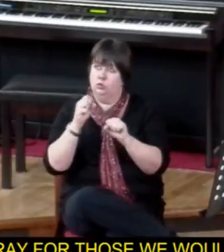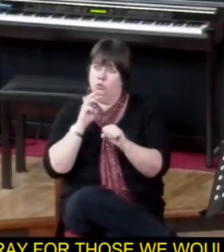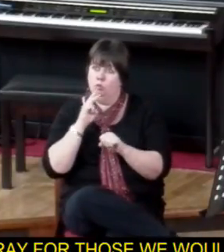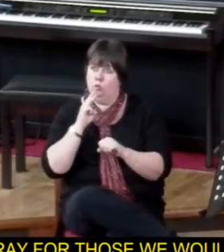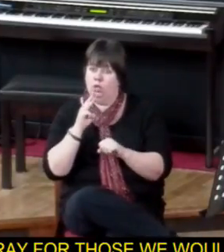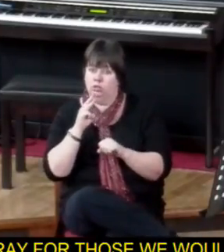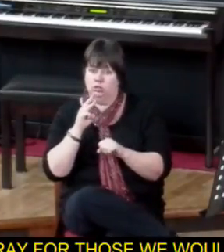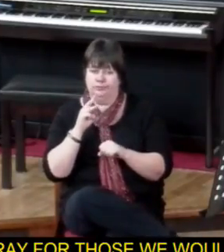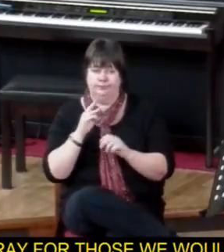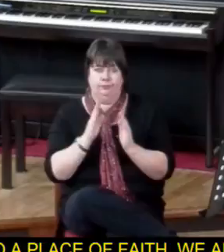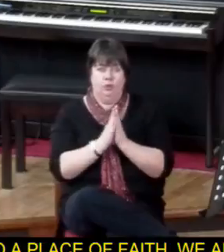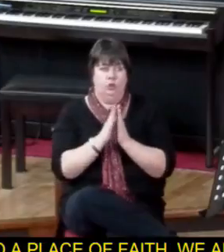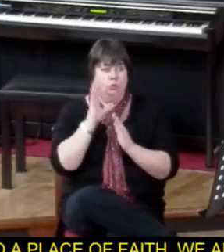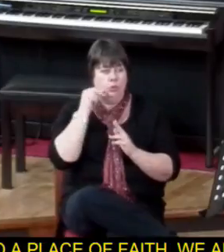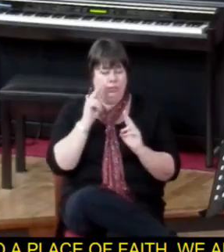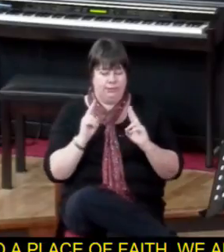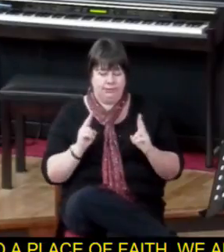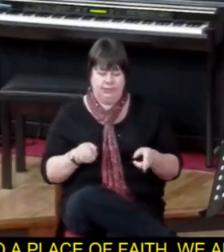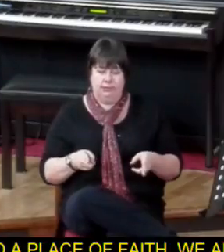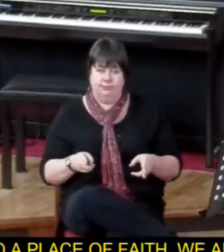the church will die.